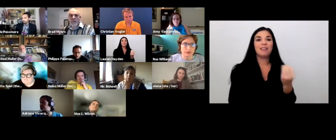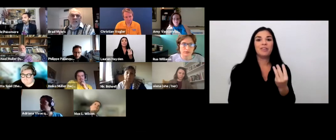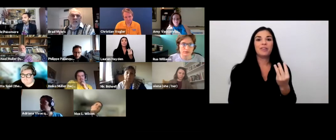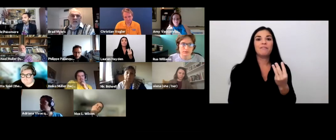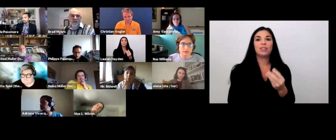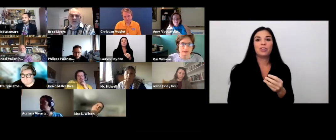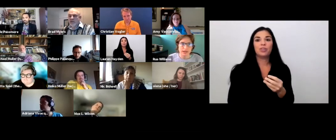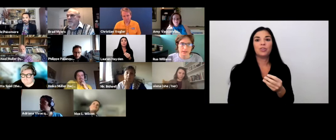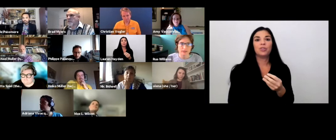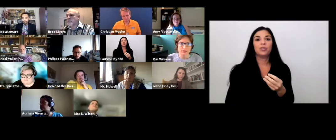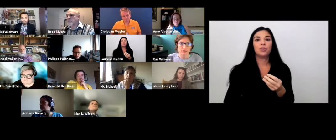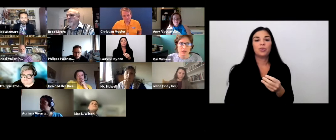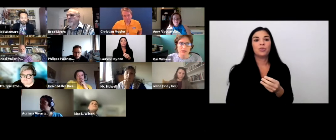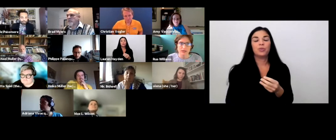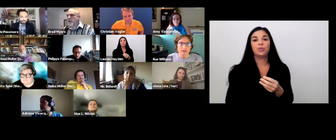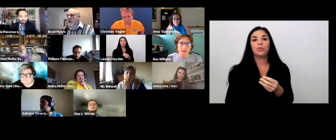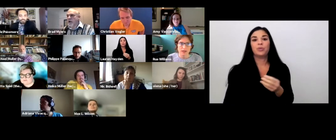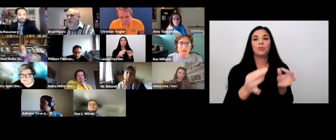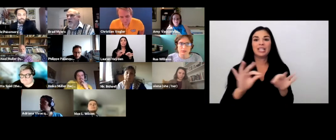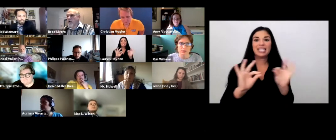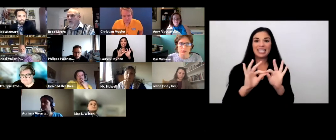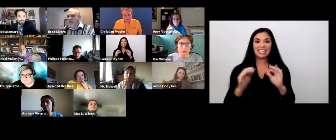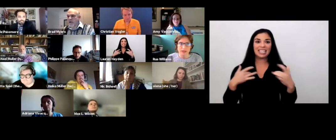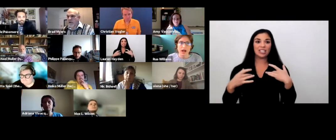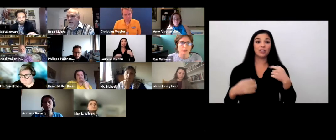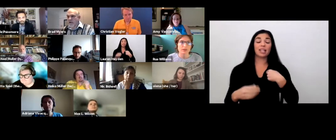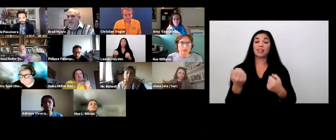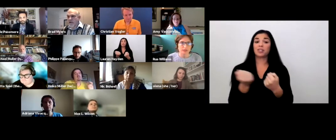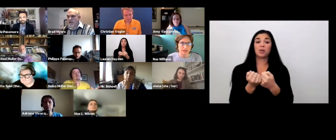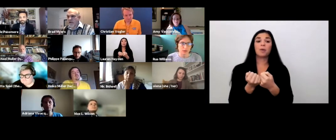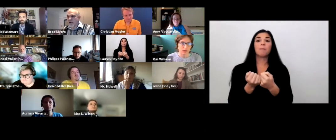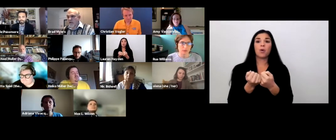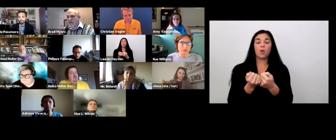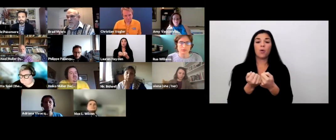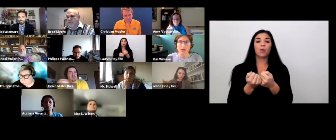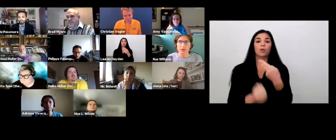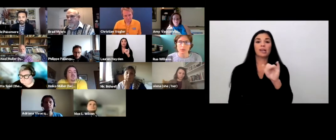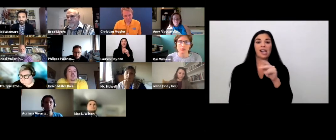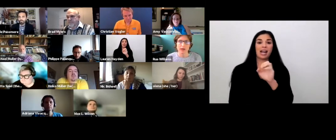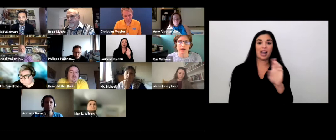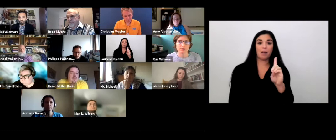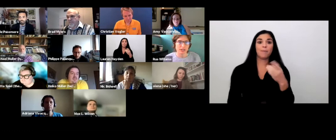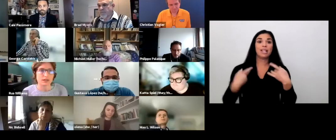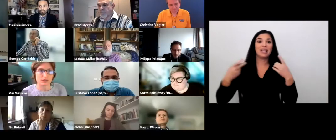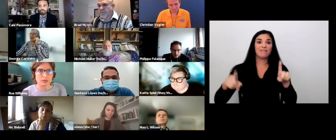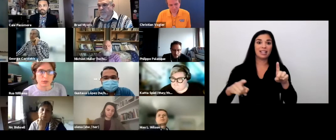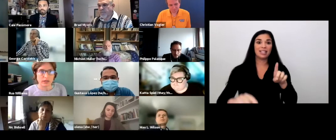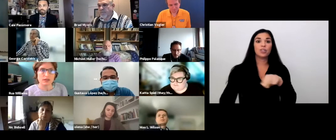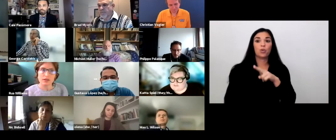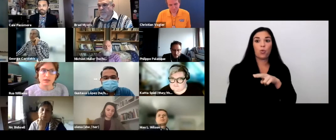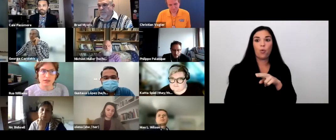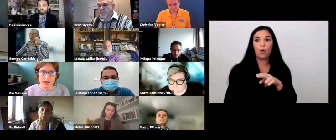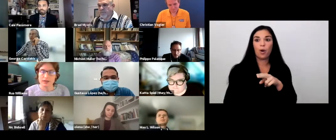support like making efforts to make hybrid events like the norm, but I have key concerns